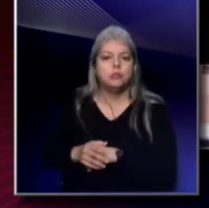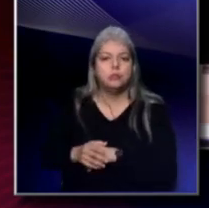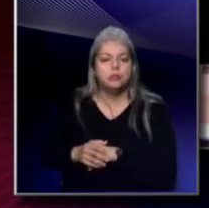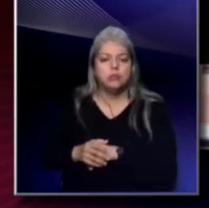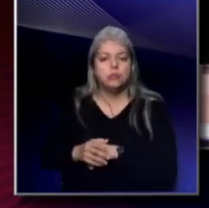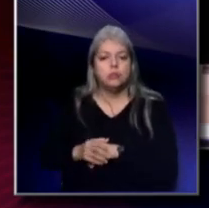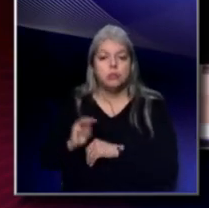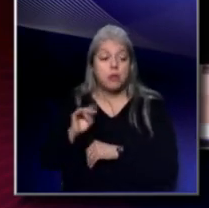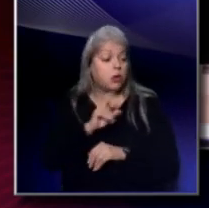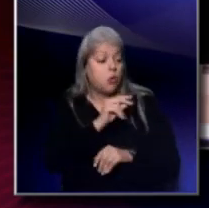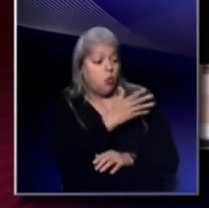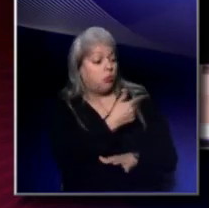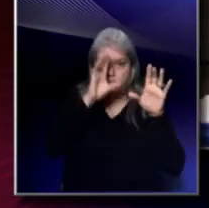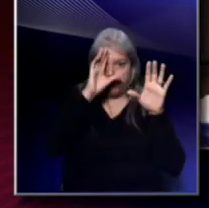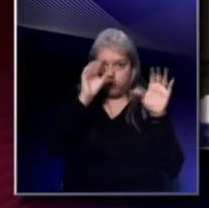interrupt.